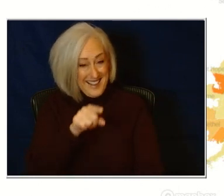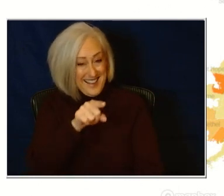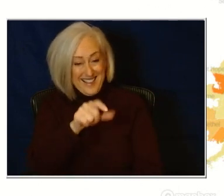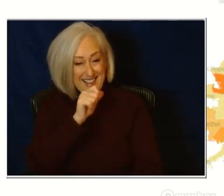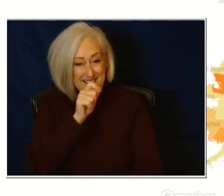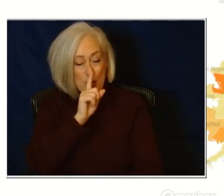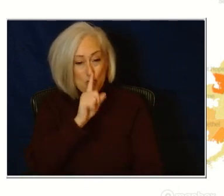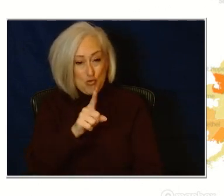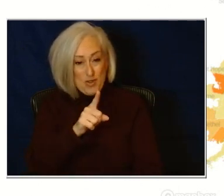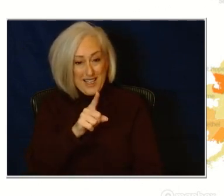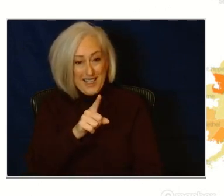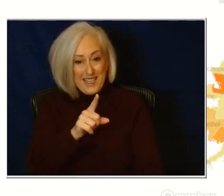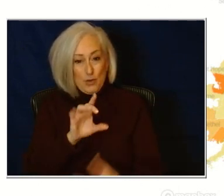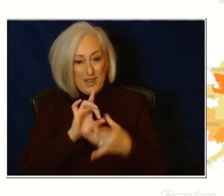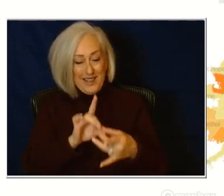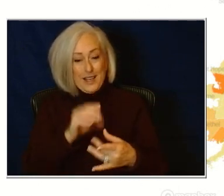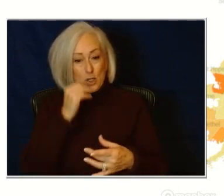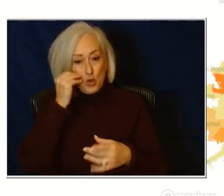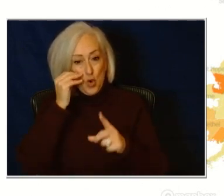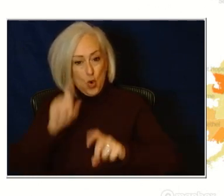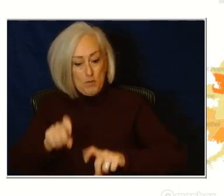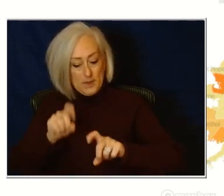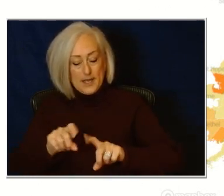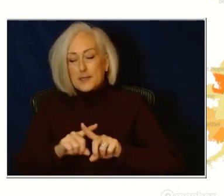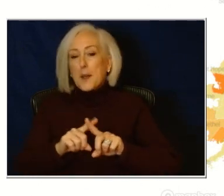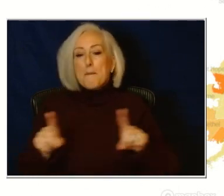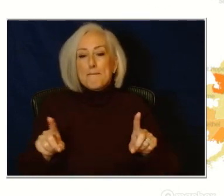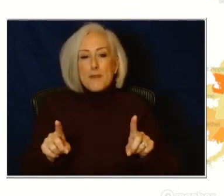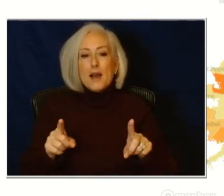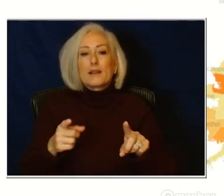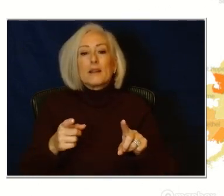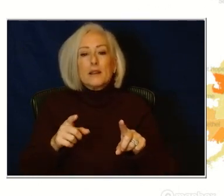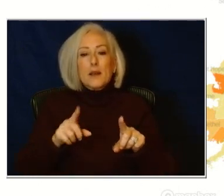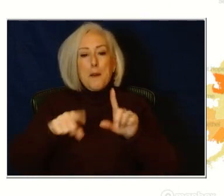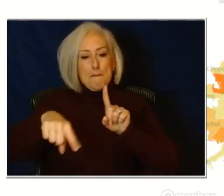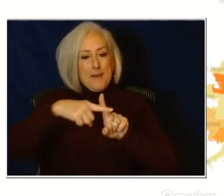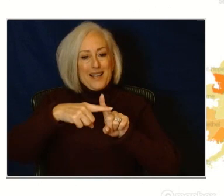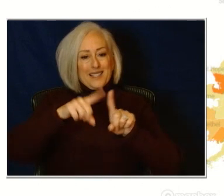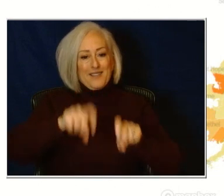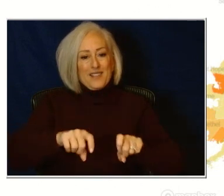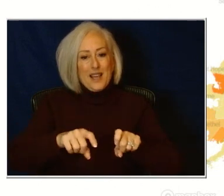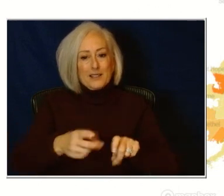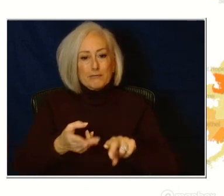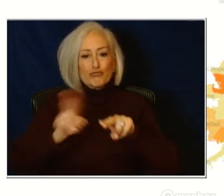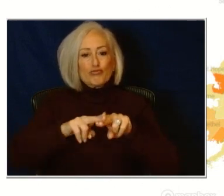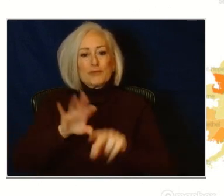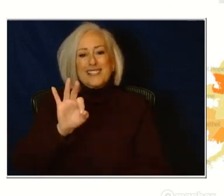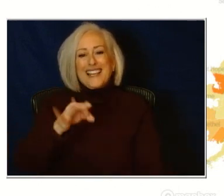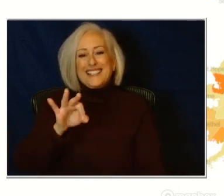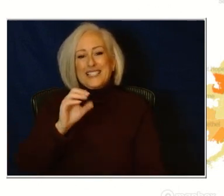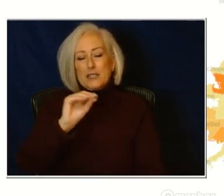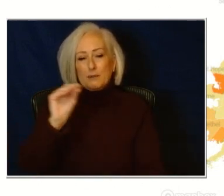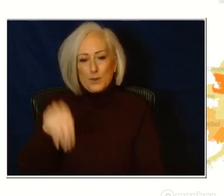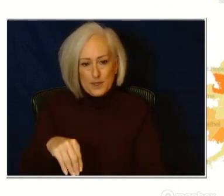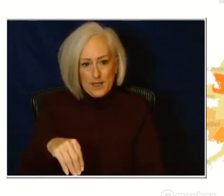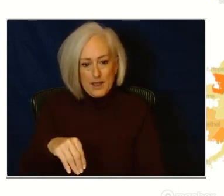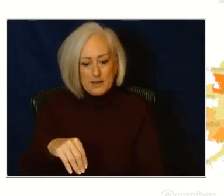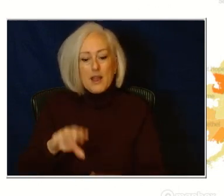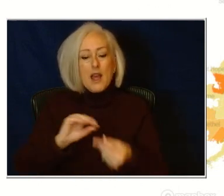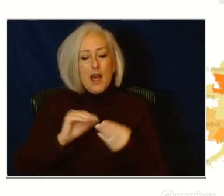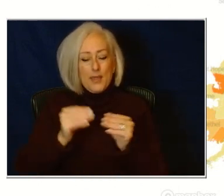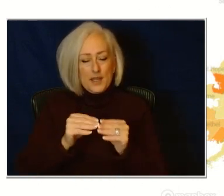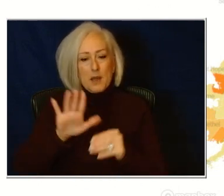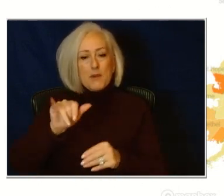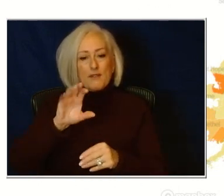testing. But the test positivity rate's up to about 19%, and the numbers of cases across the United States and you can see